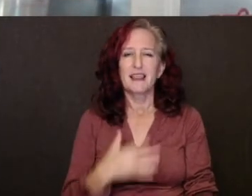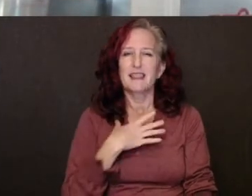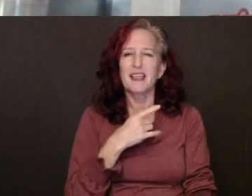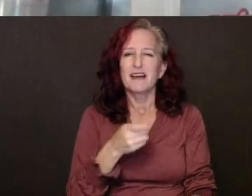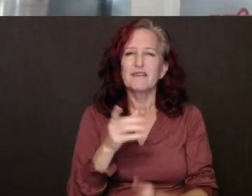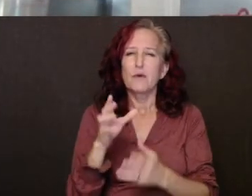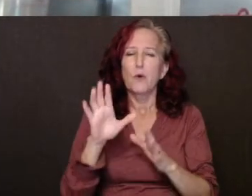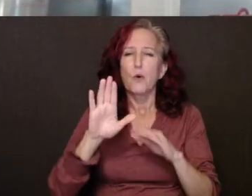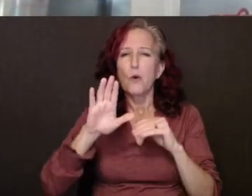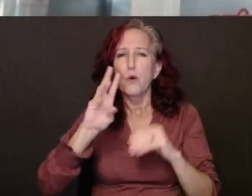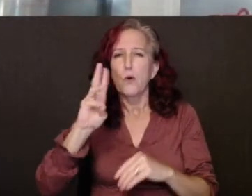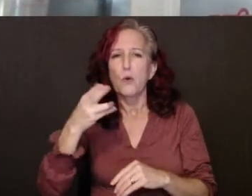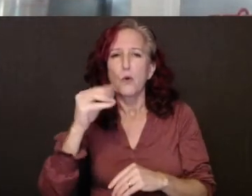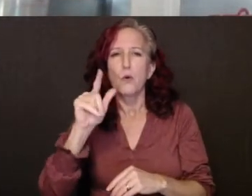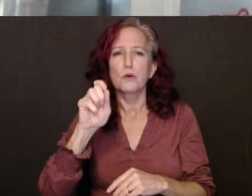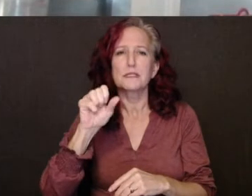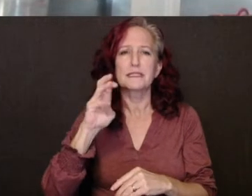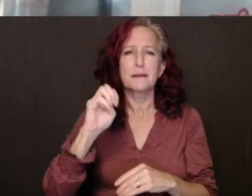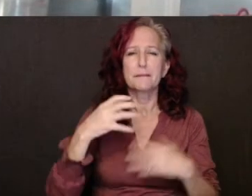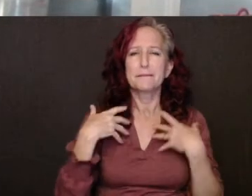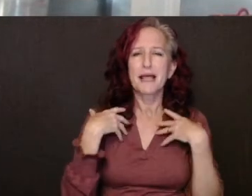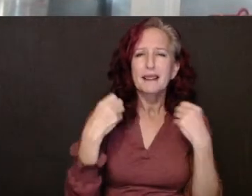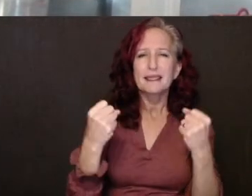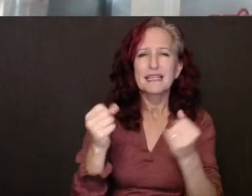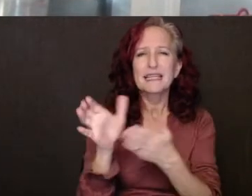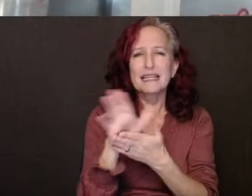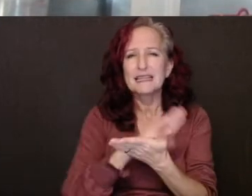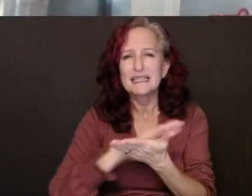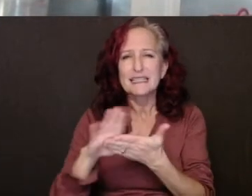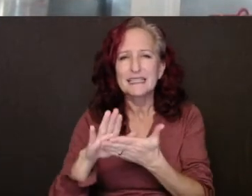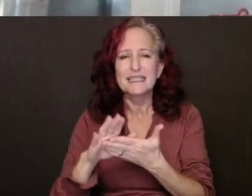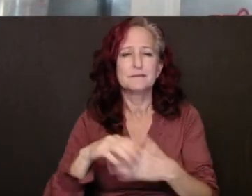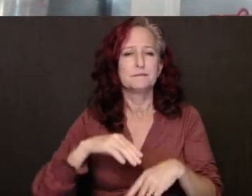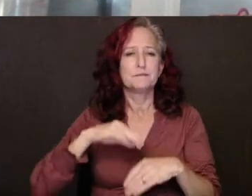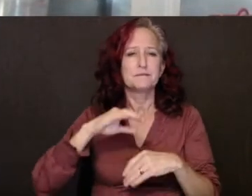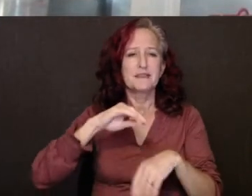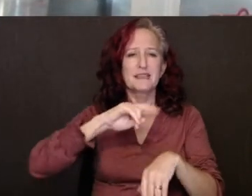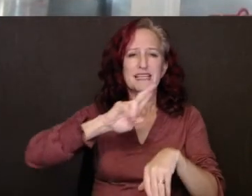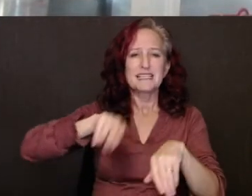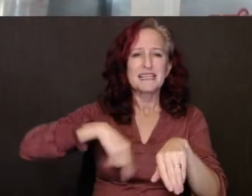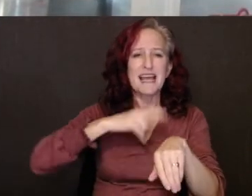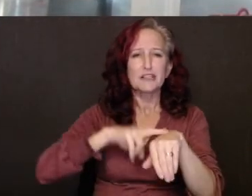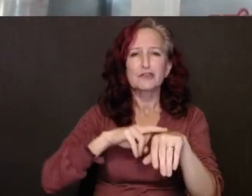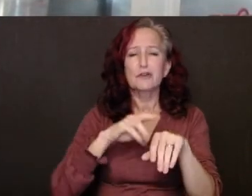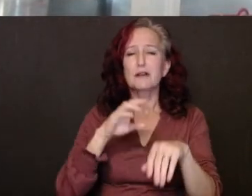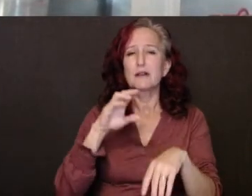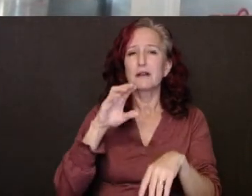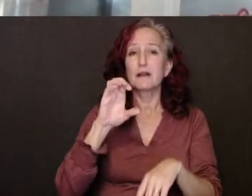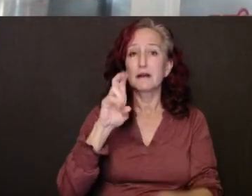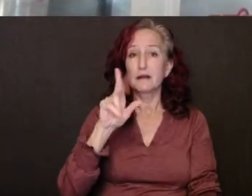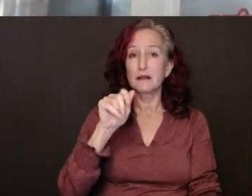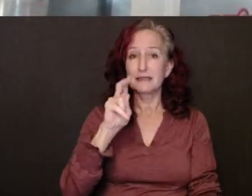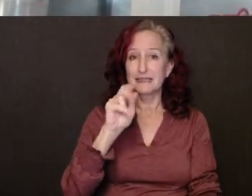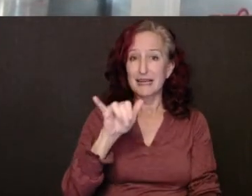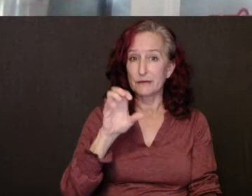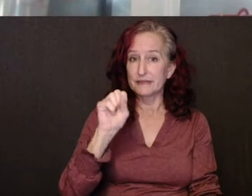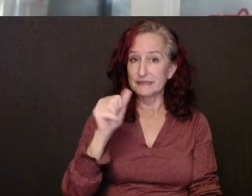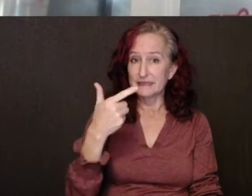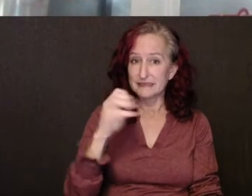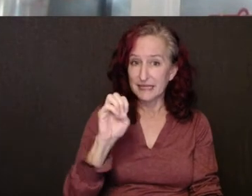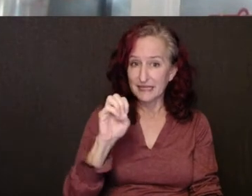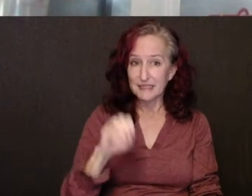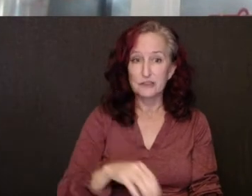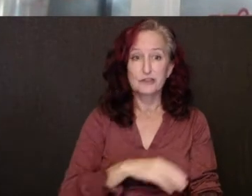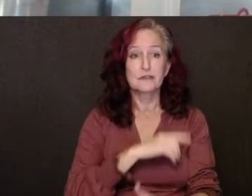some type of protein, but today I'm making it vegan. I love how wholesome and clean